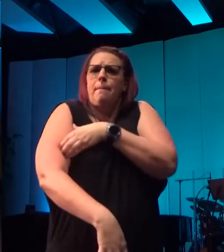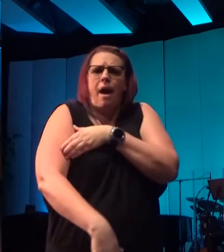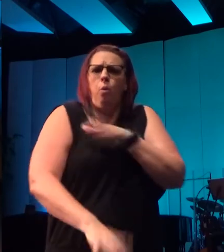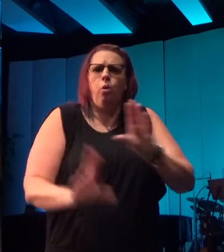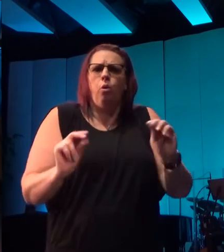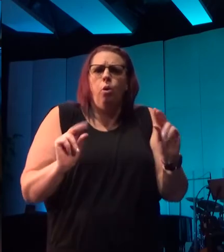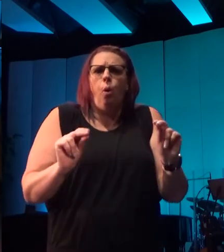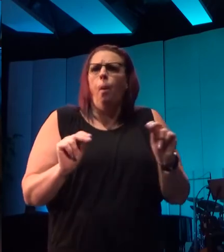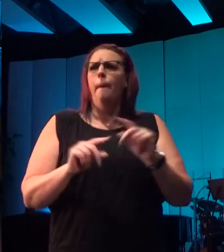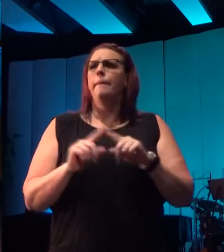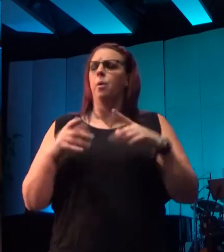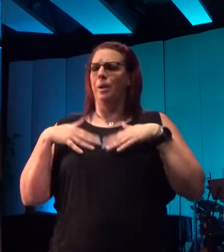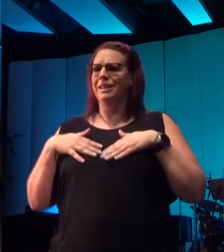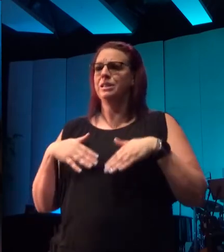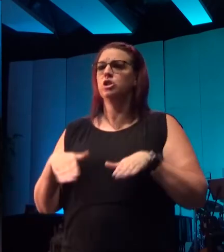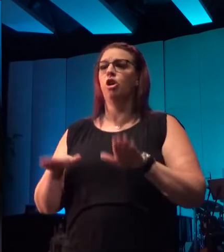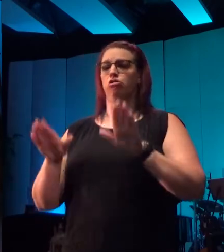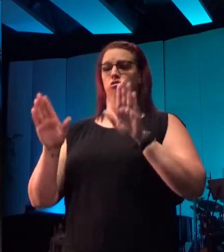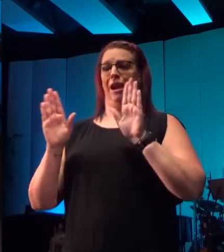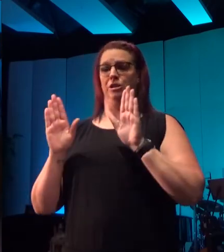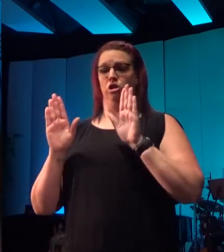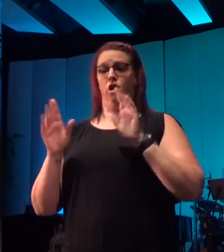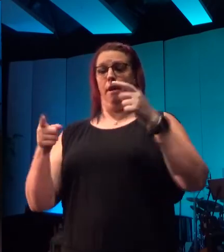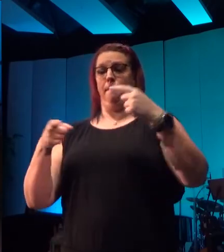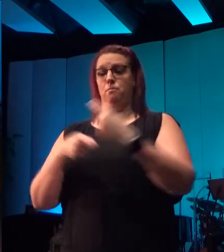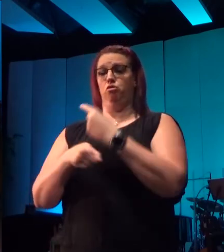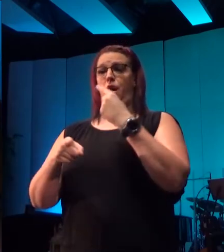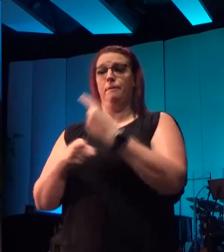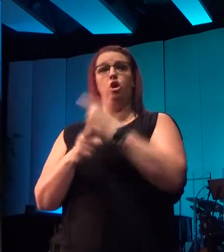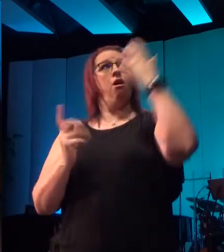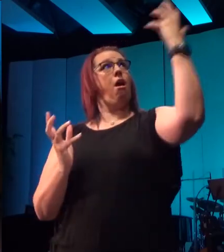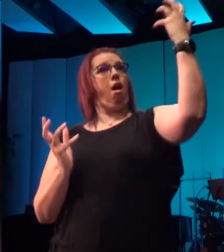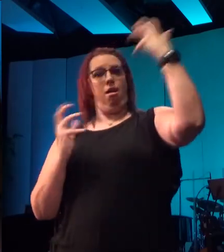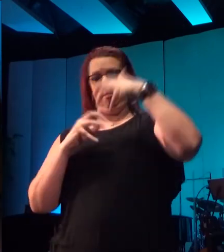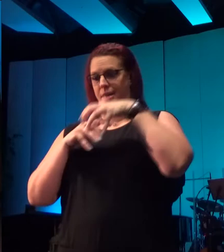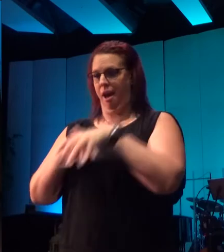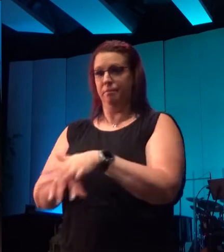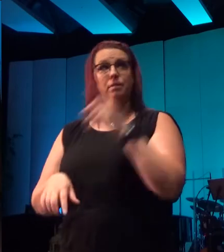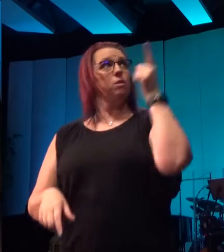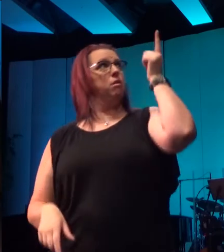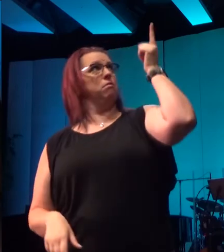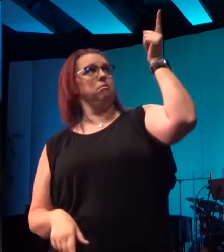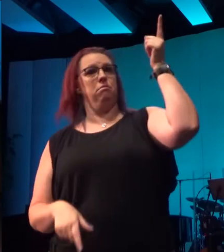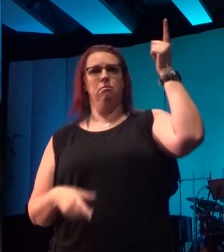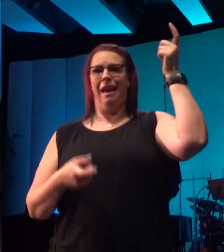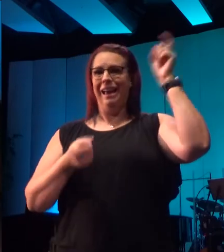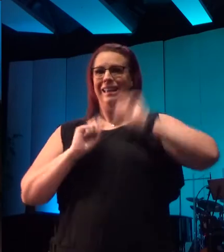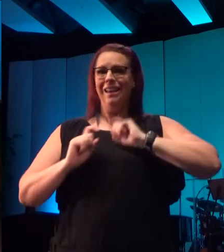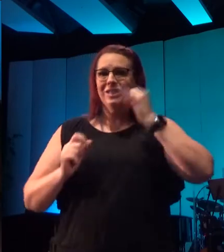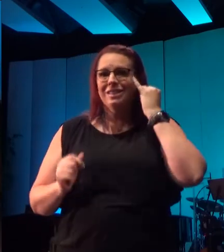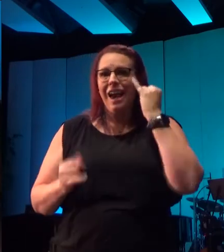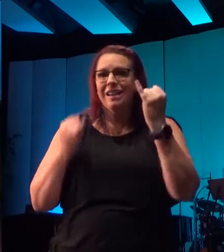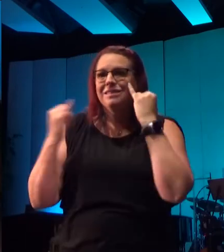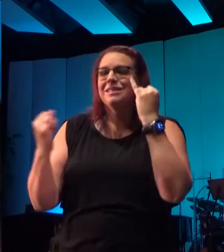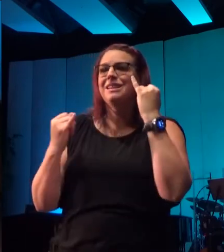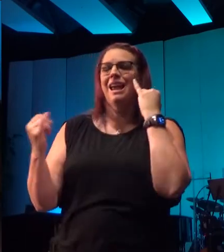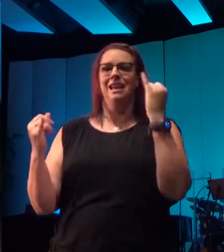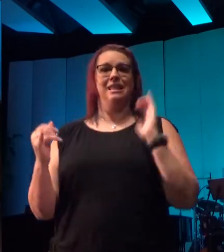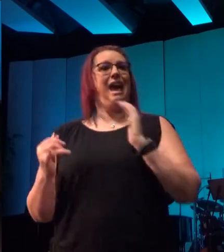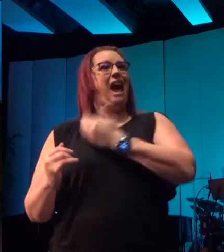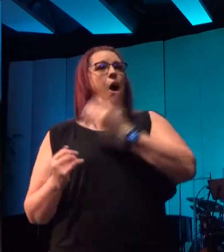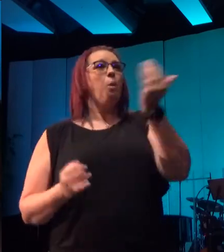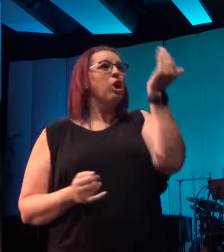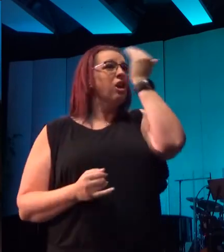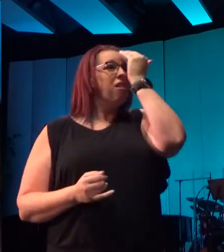need to surrender into proper alignment with the source that is ready to give us ideas beyond anything we know. Our knowledge